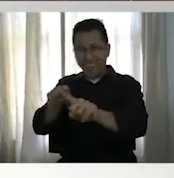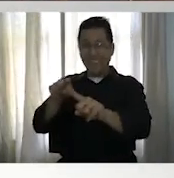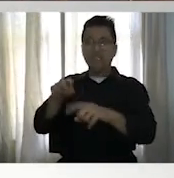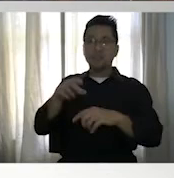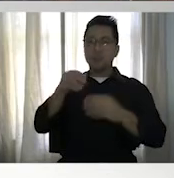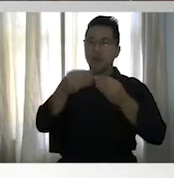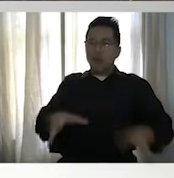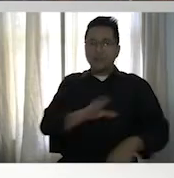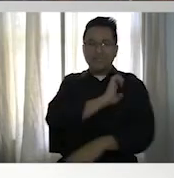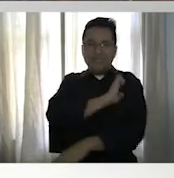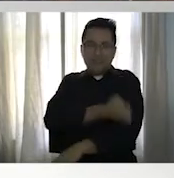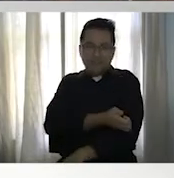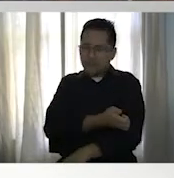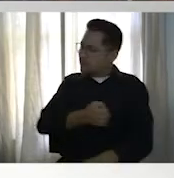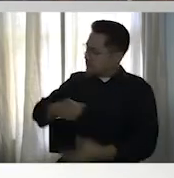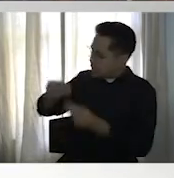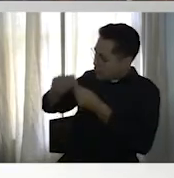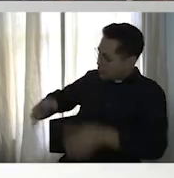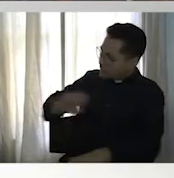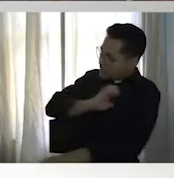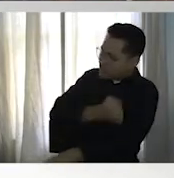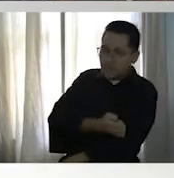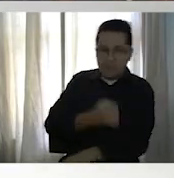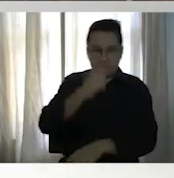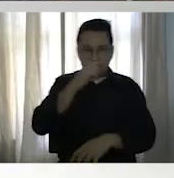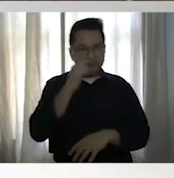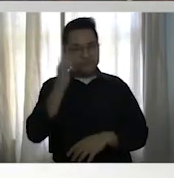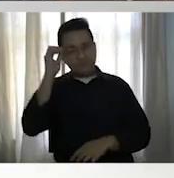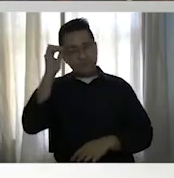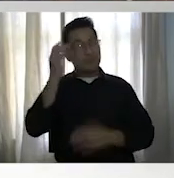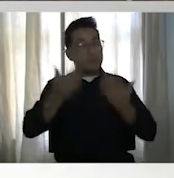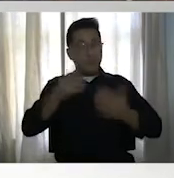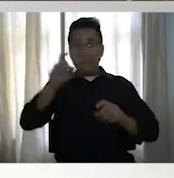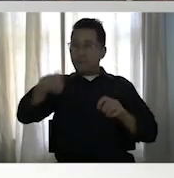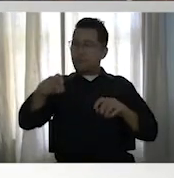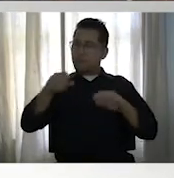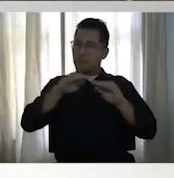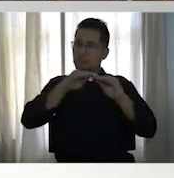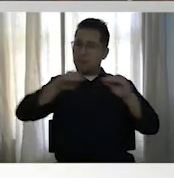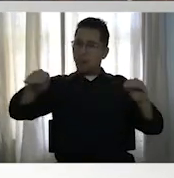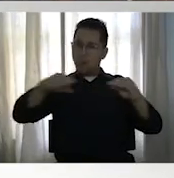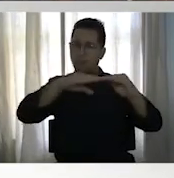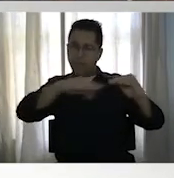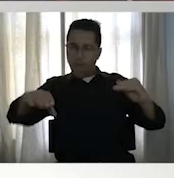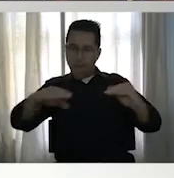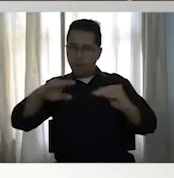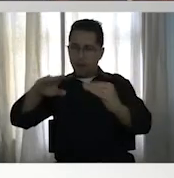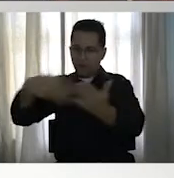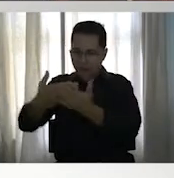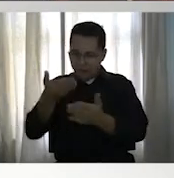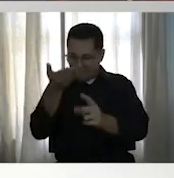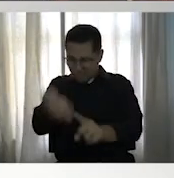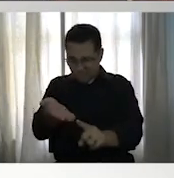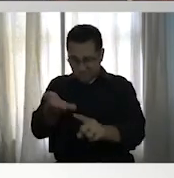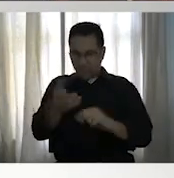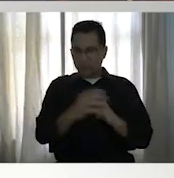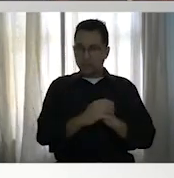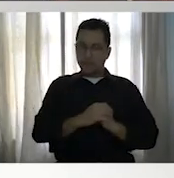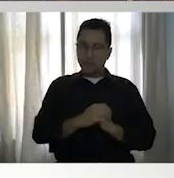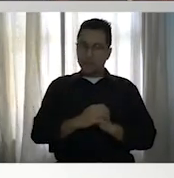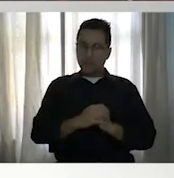when it goes like. Loses Then it it. has to go up Maybe I extra. should let it go flat when it's here, so that it